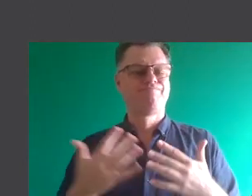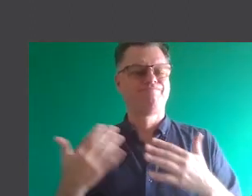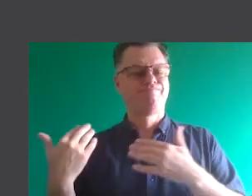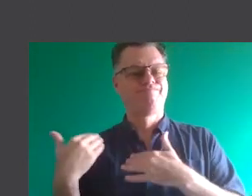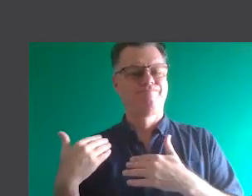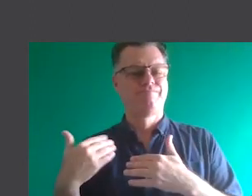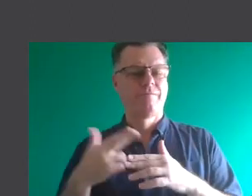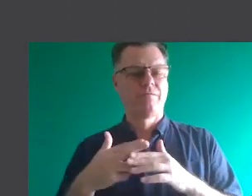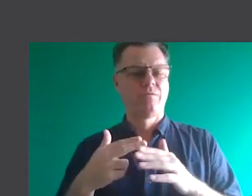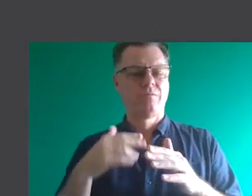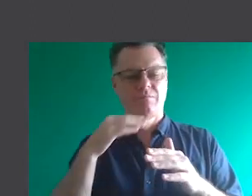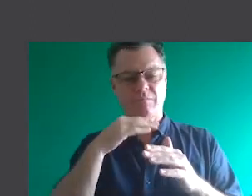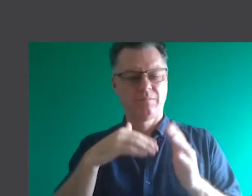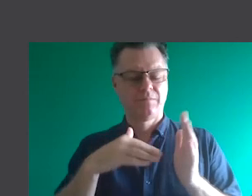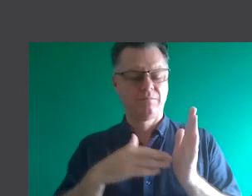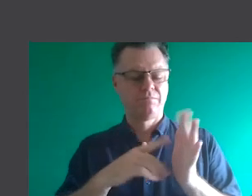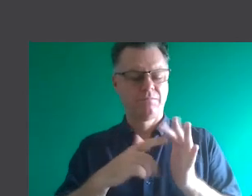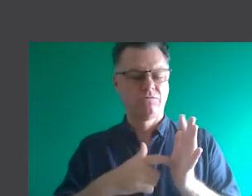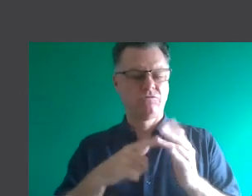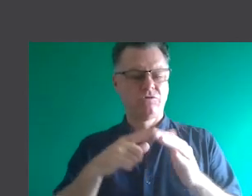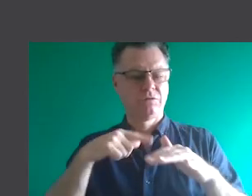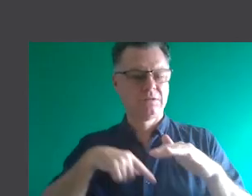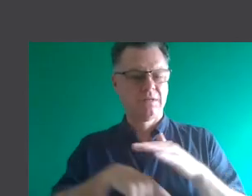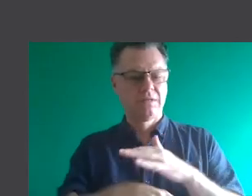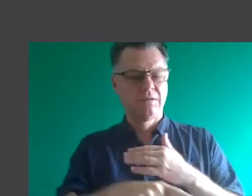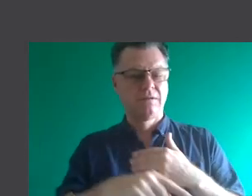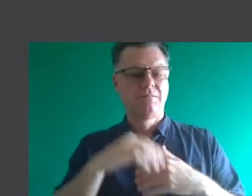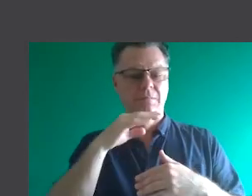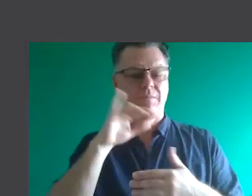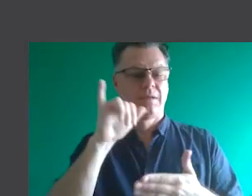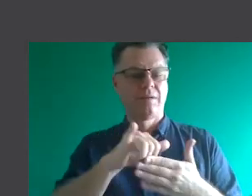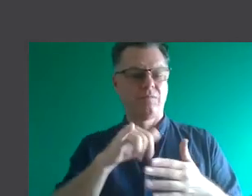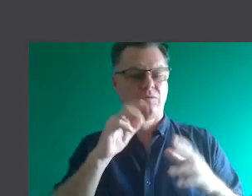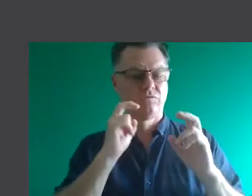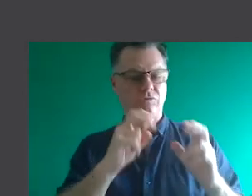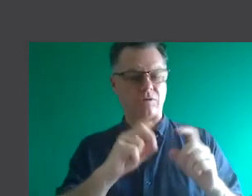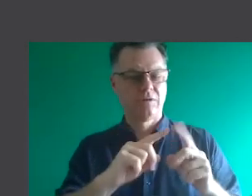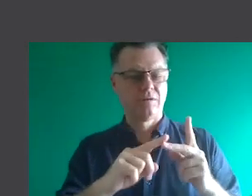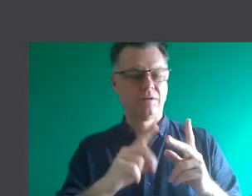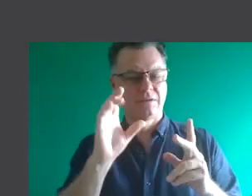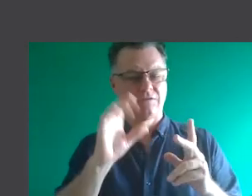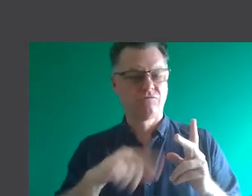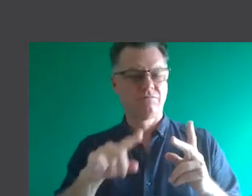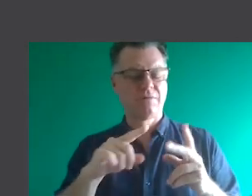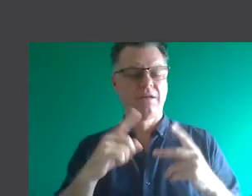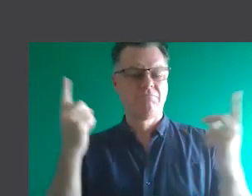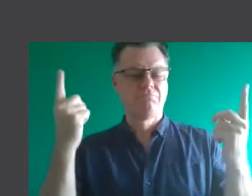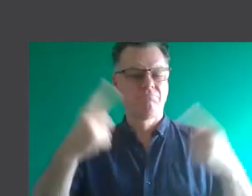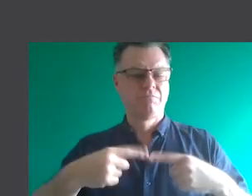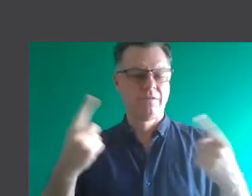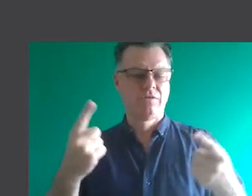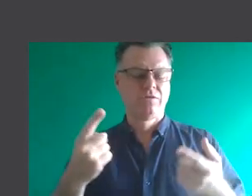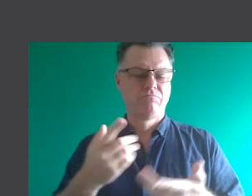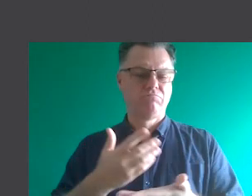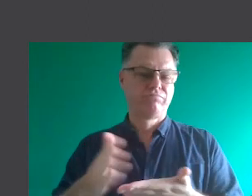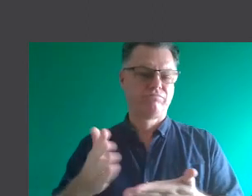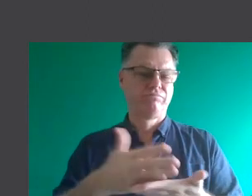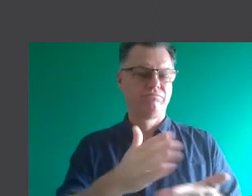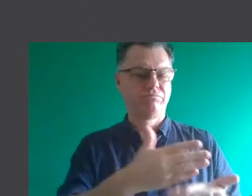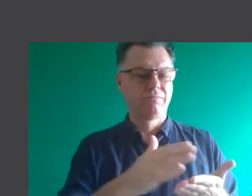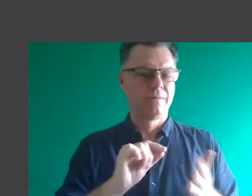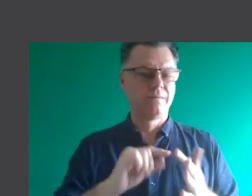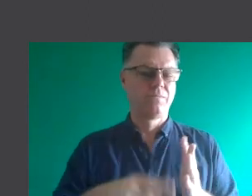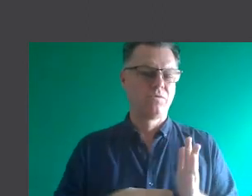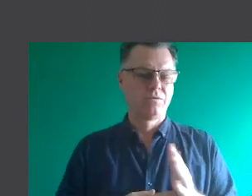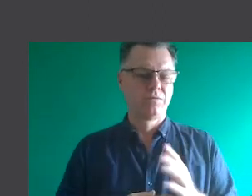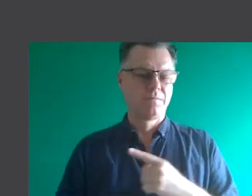Victoria is the major rail projects for the tunnel, the Metro Tunnel, Melbourne Airport Rail, and also Regional Rail Link. The Level